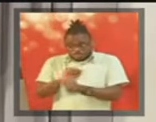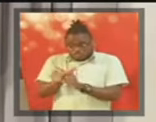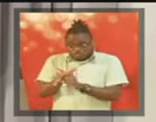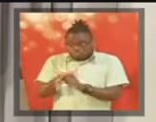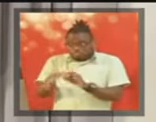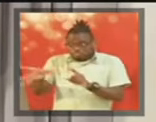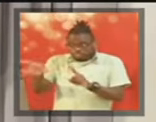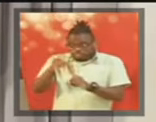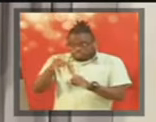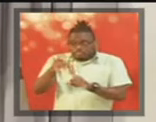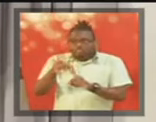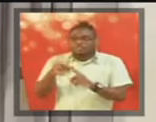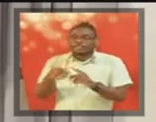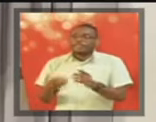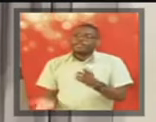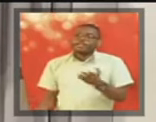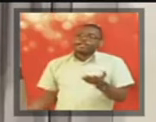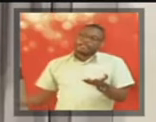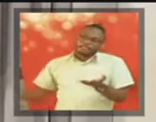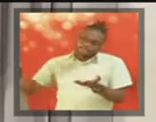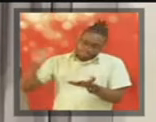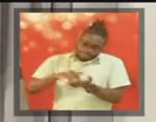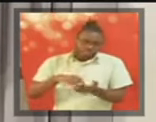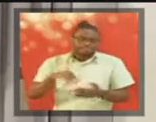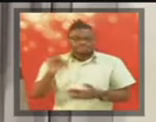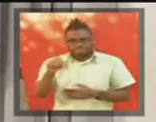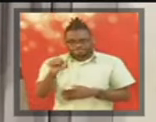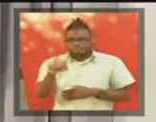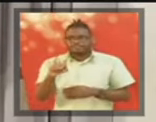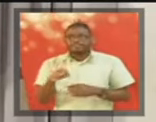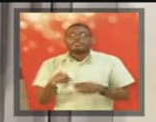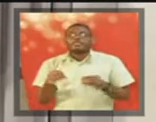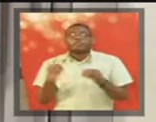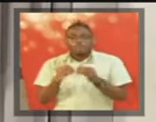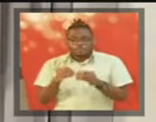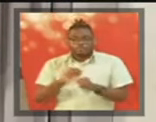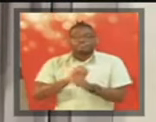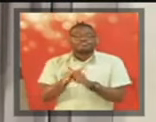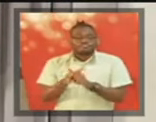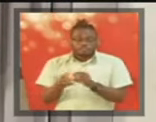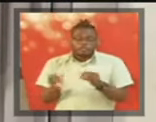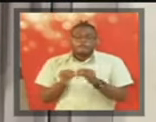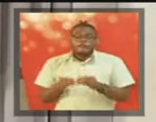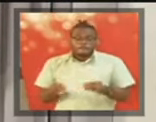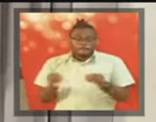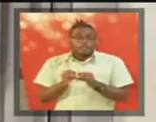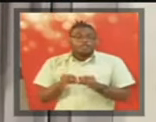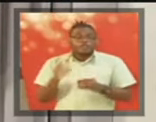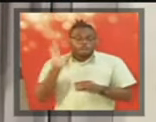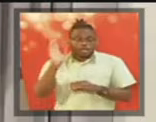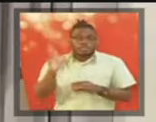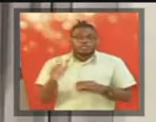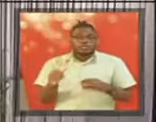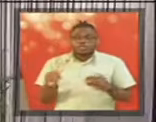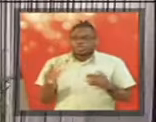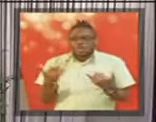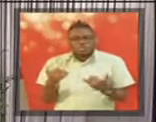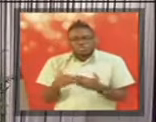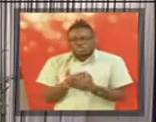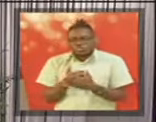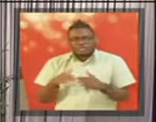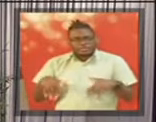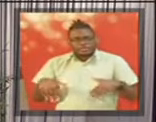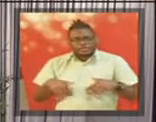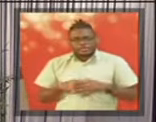Research has been coming forward. So again, it's too new, it's too early to tell and to make projections of that nature. Thank you, CMO.